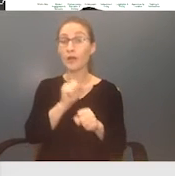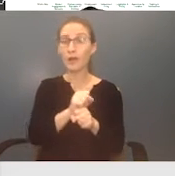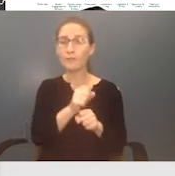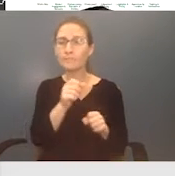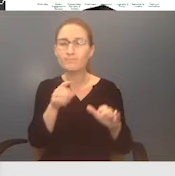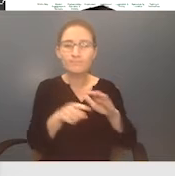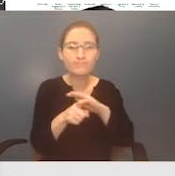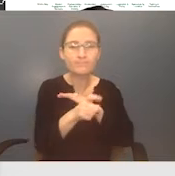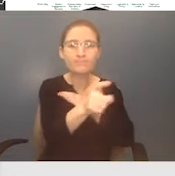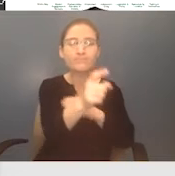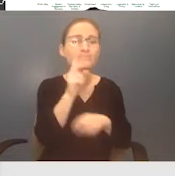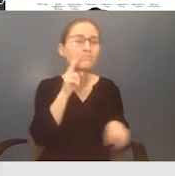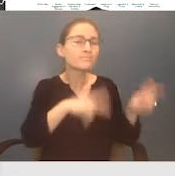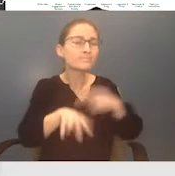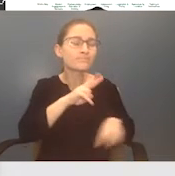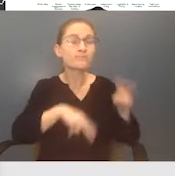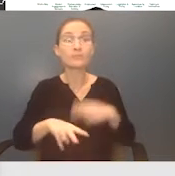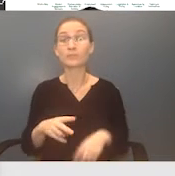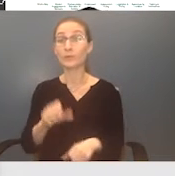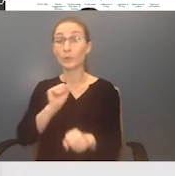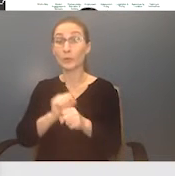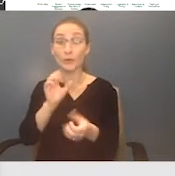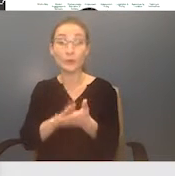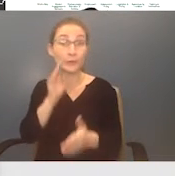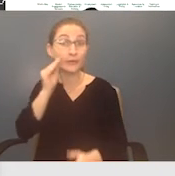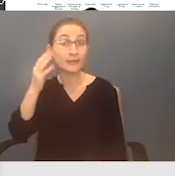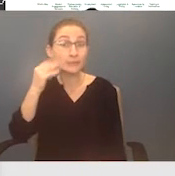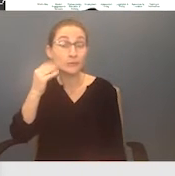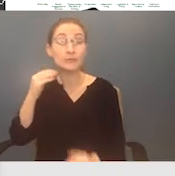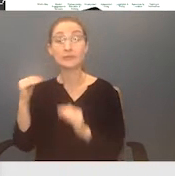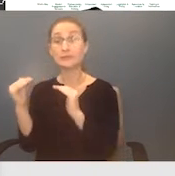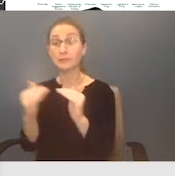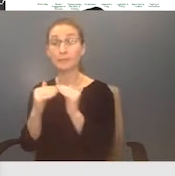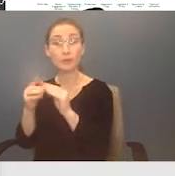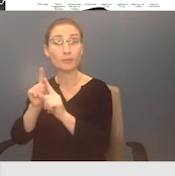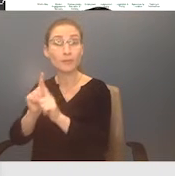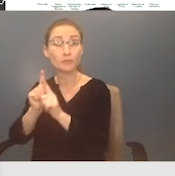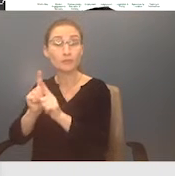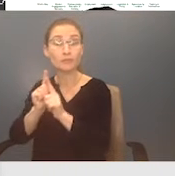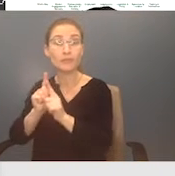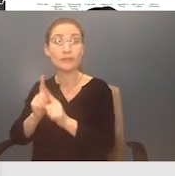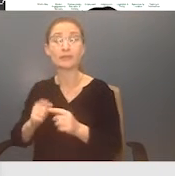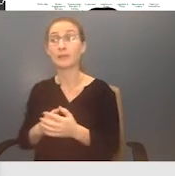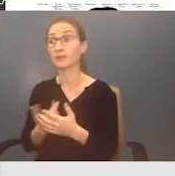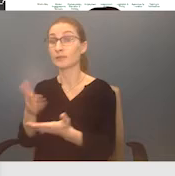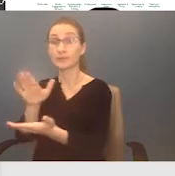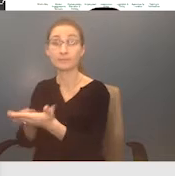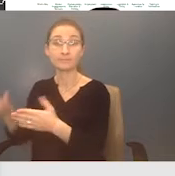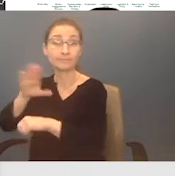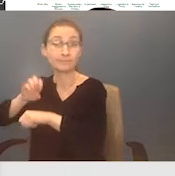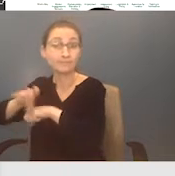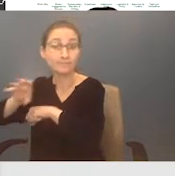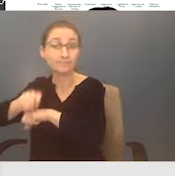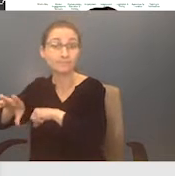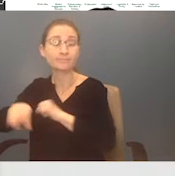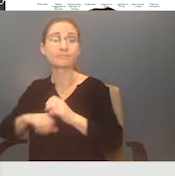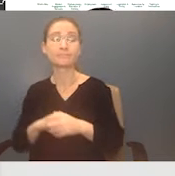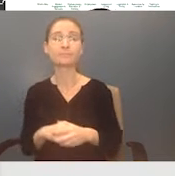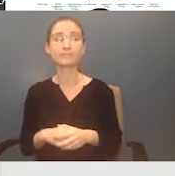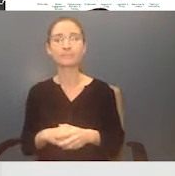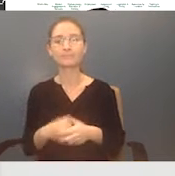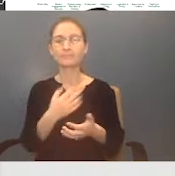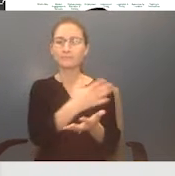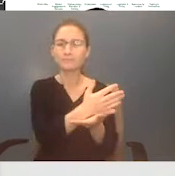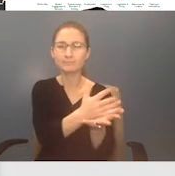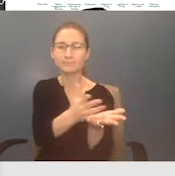readiness training, work-based learning experiences, self-advocacy training and peer mentoring, and then post-secondary ed counseling. So those are